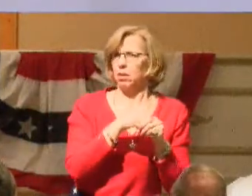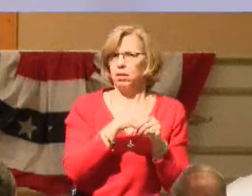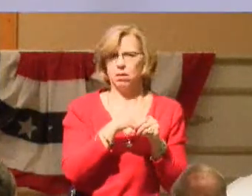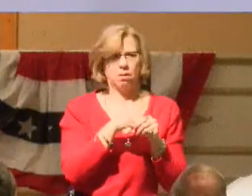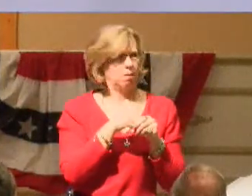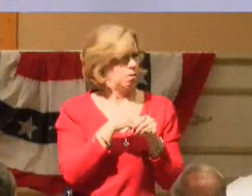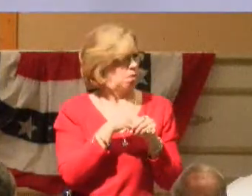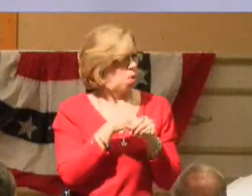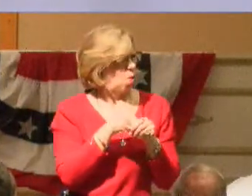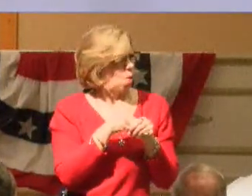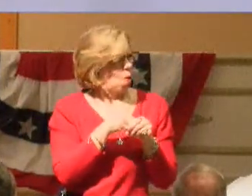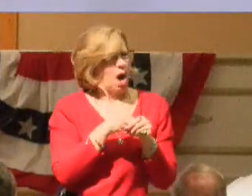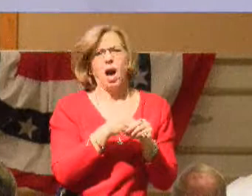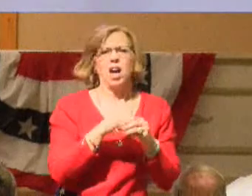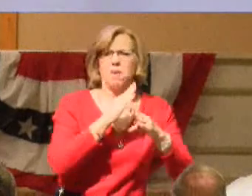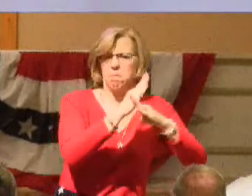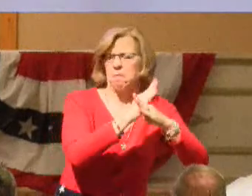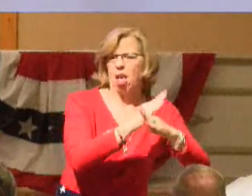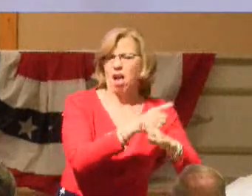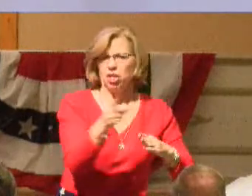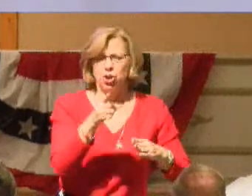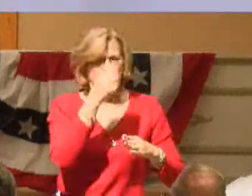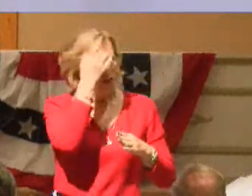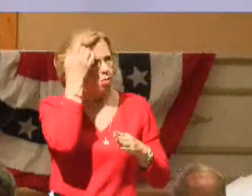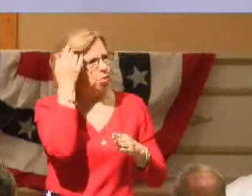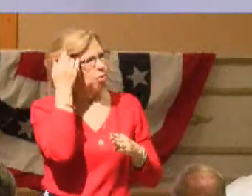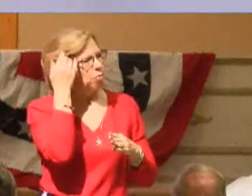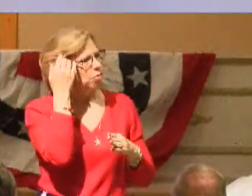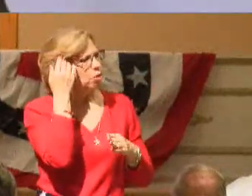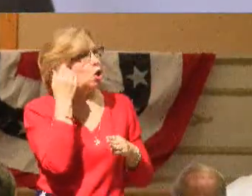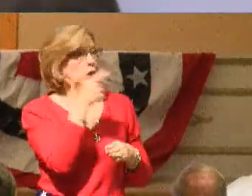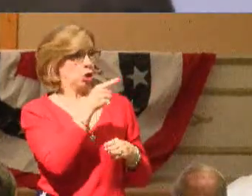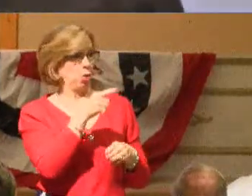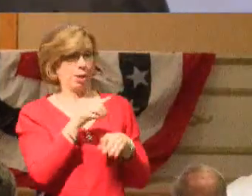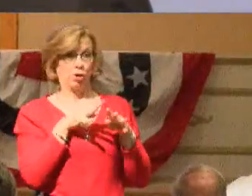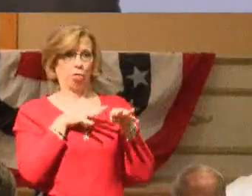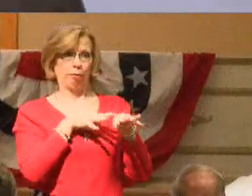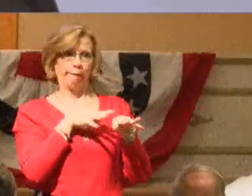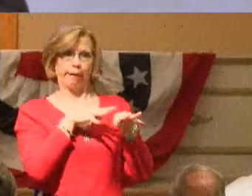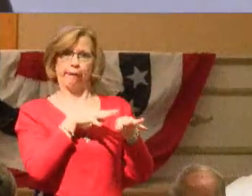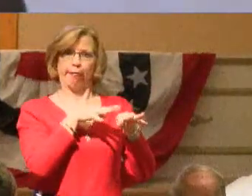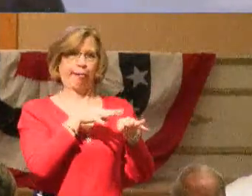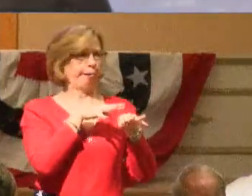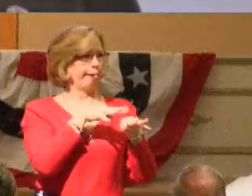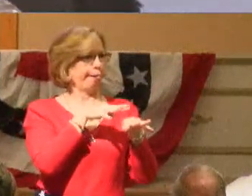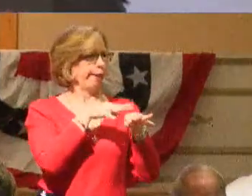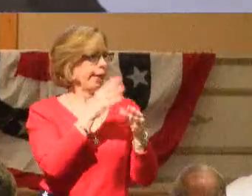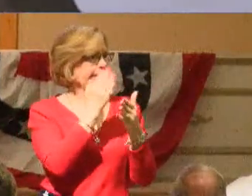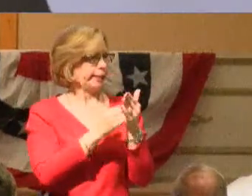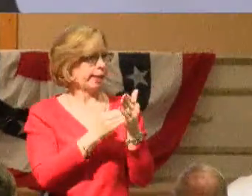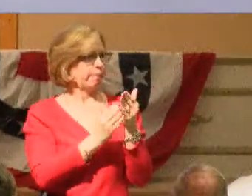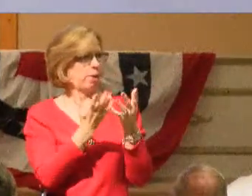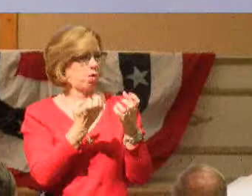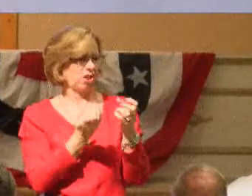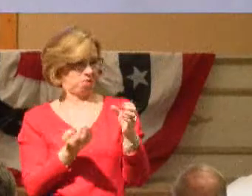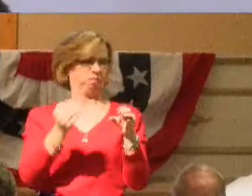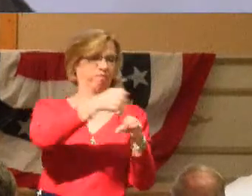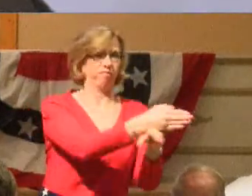interfere, to obstruct. Y'all ever been in traffic and somebody wants to cut